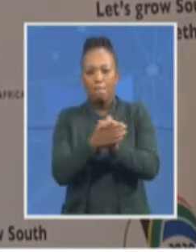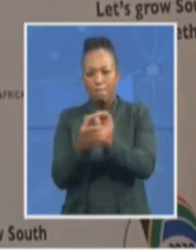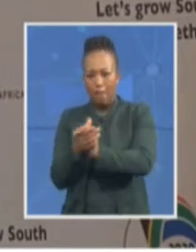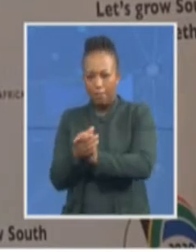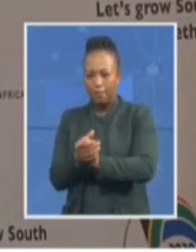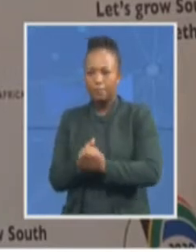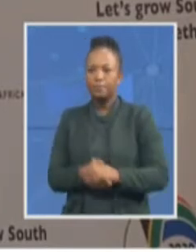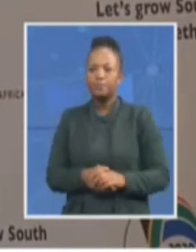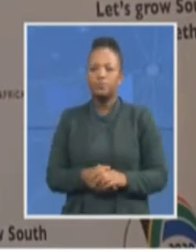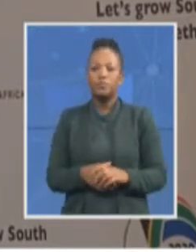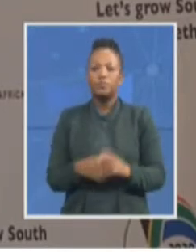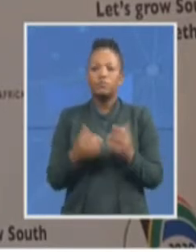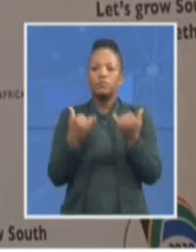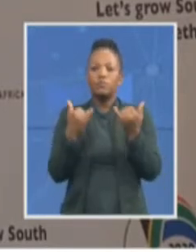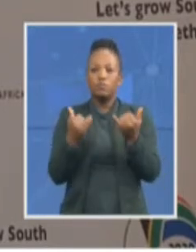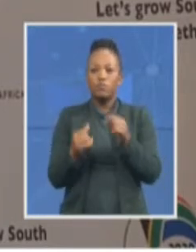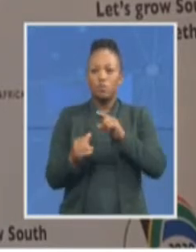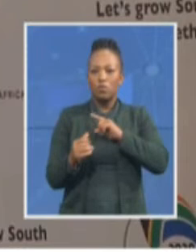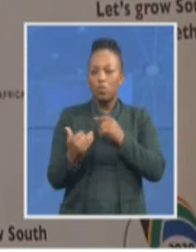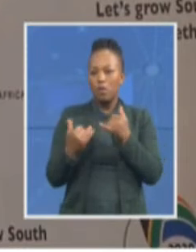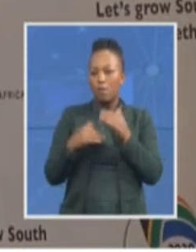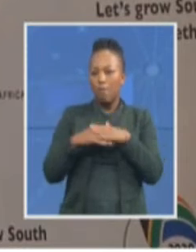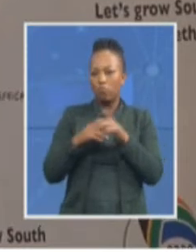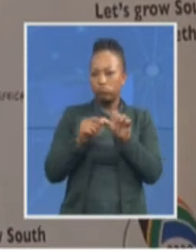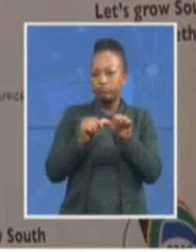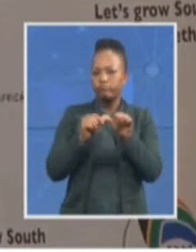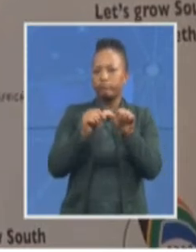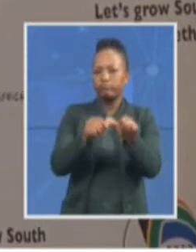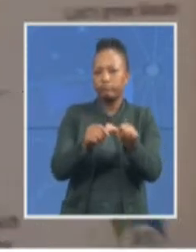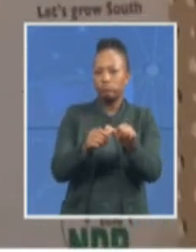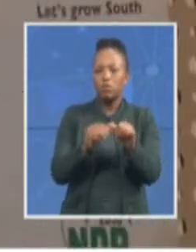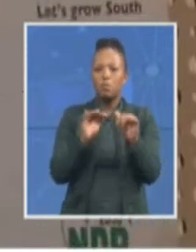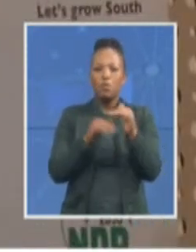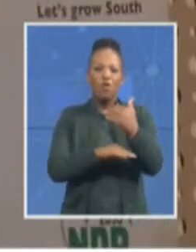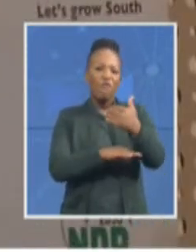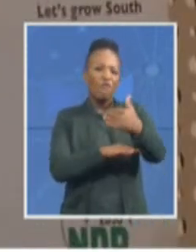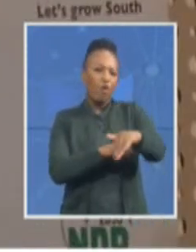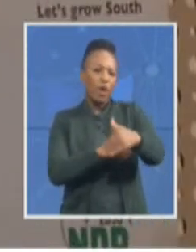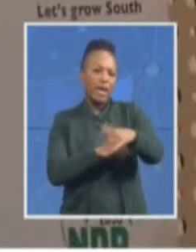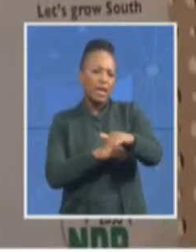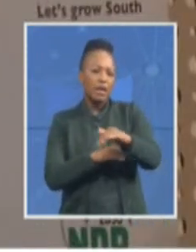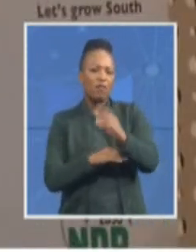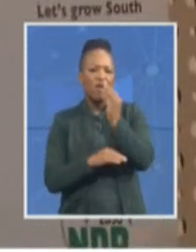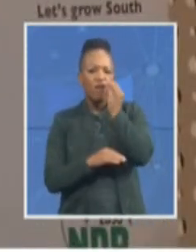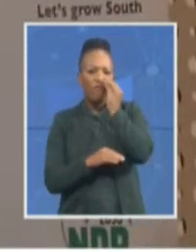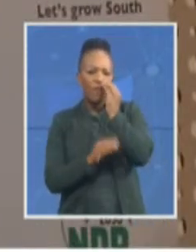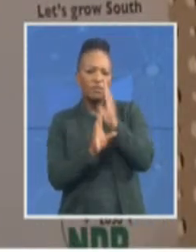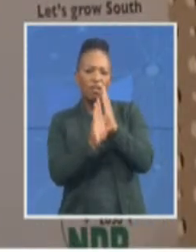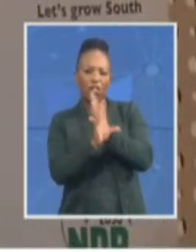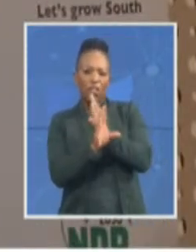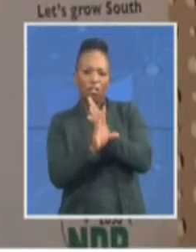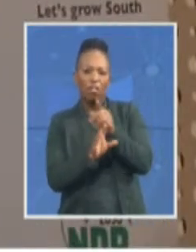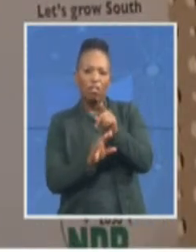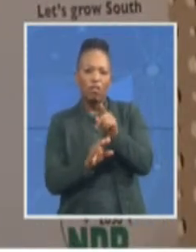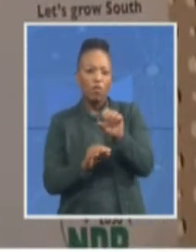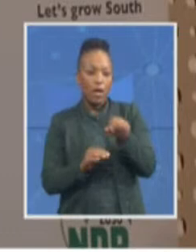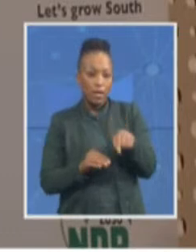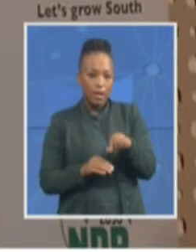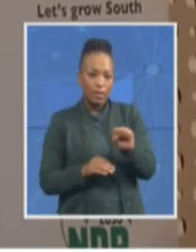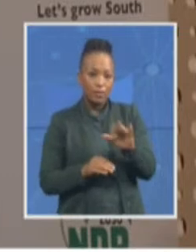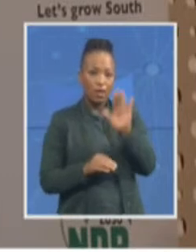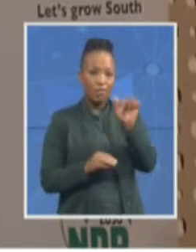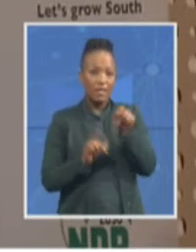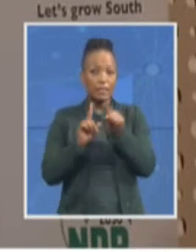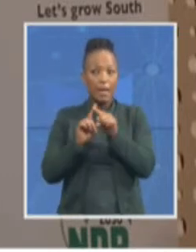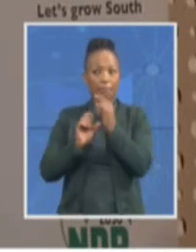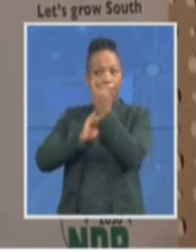liaison with foreign intelligence services, both within South Africa and abroad. Their work includes